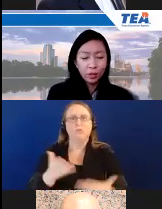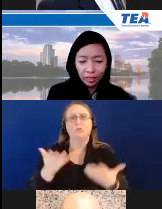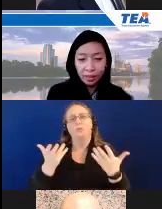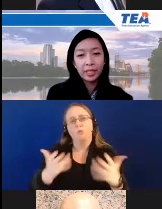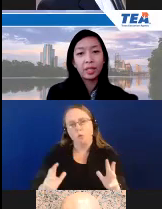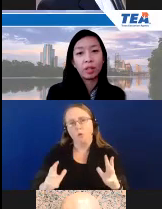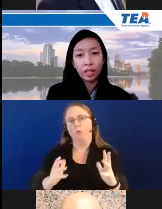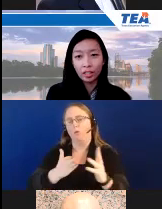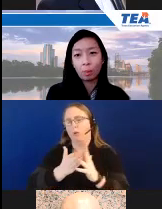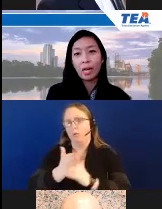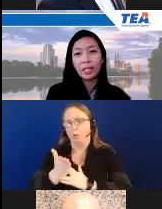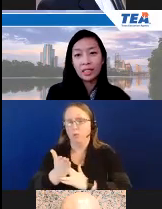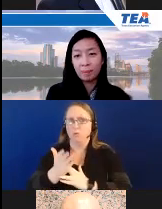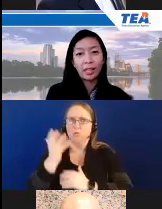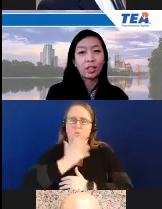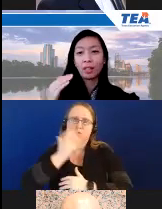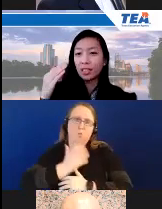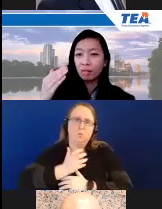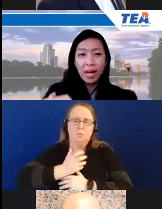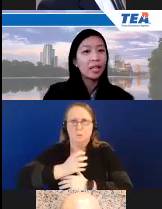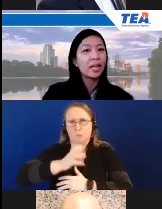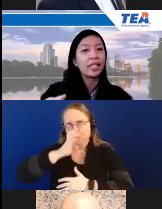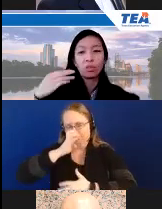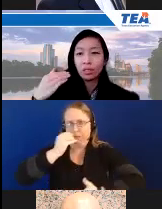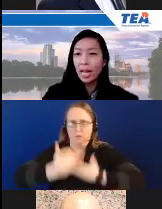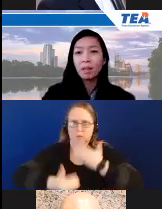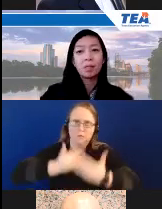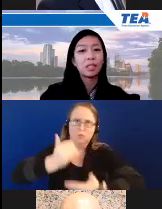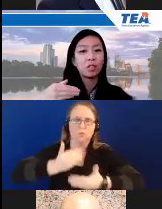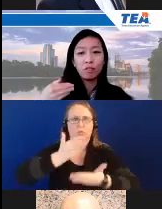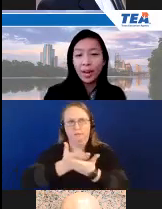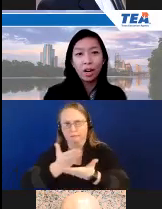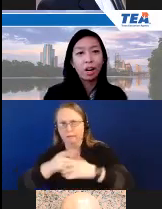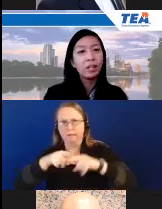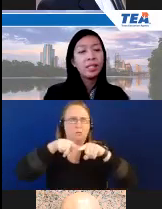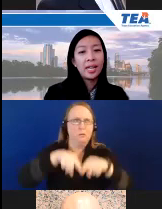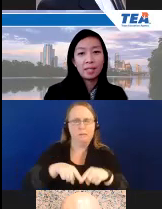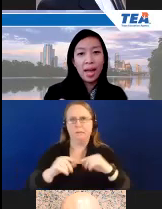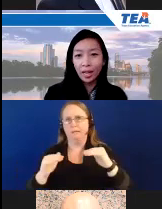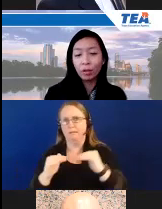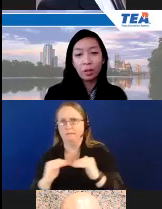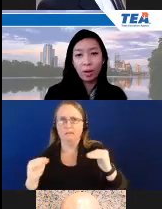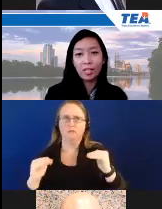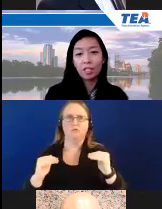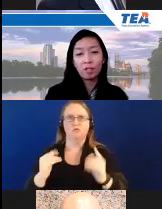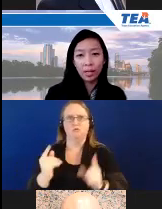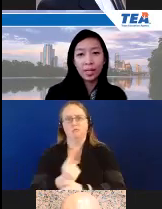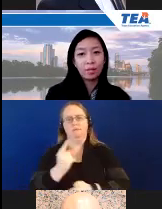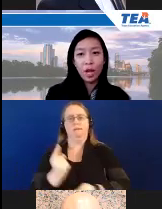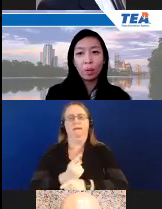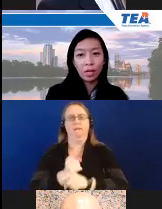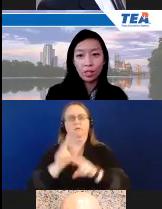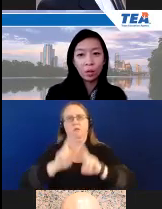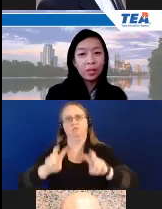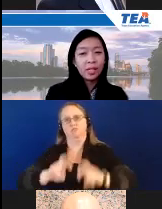an extremely rigorous process to make sure that it's valid, it's reliable, it's fair, it's an accurate appraisal of what